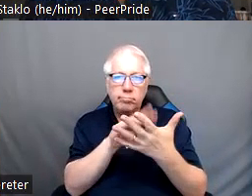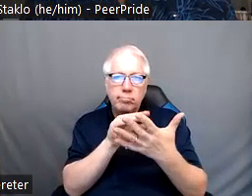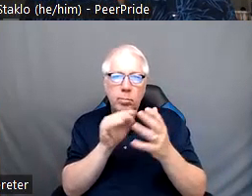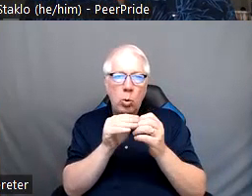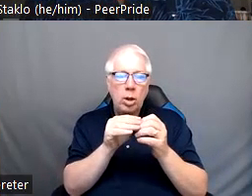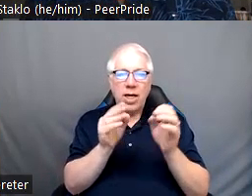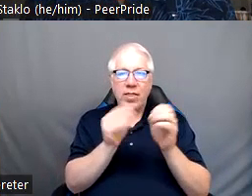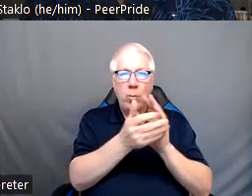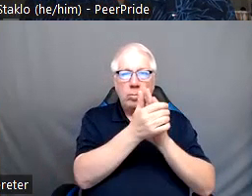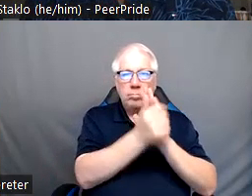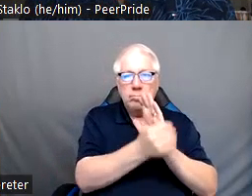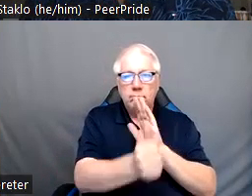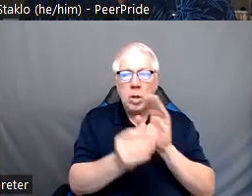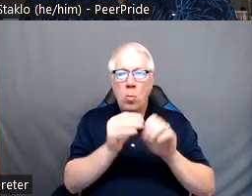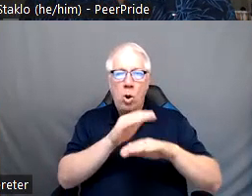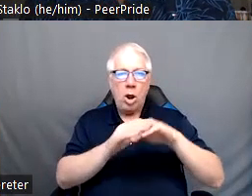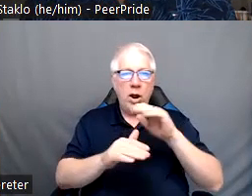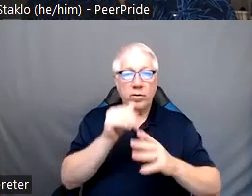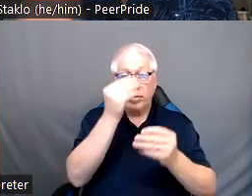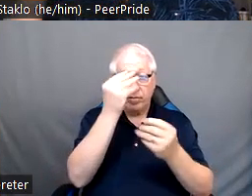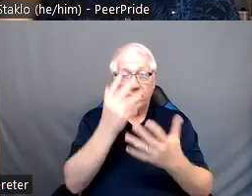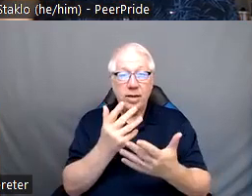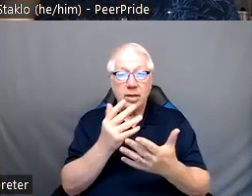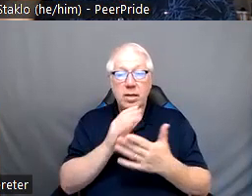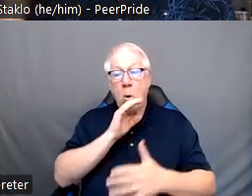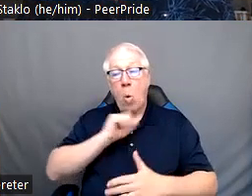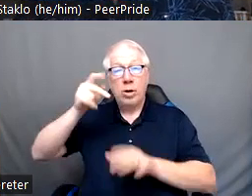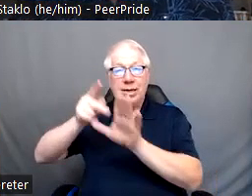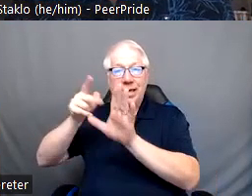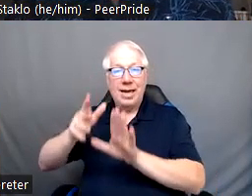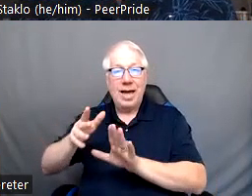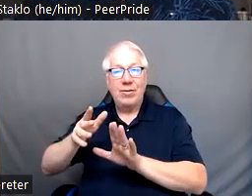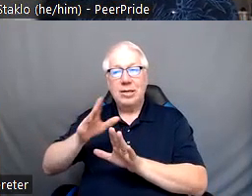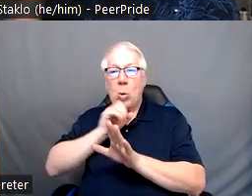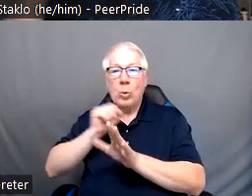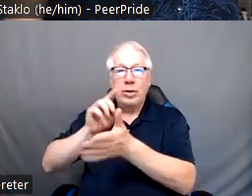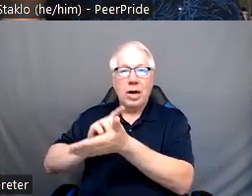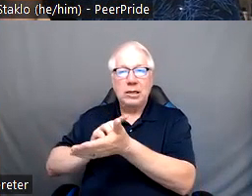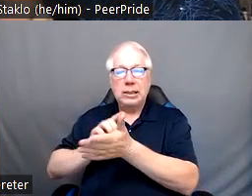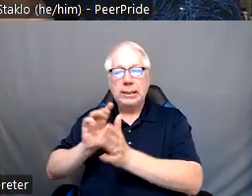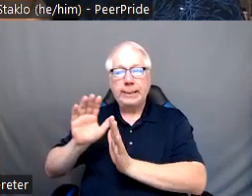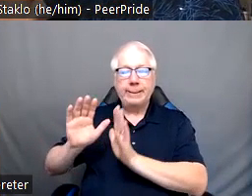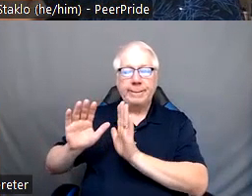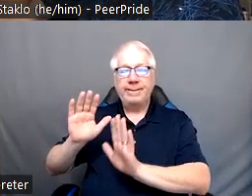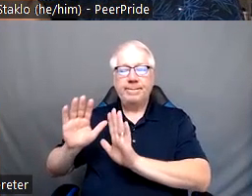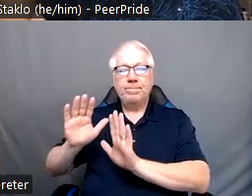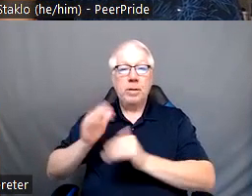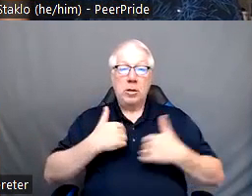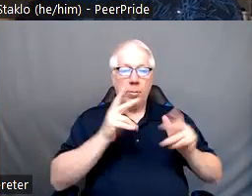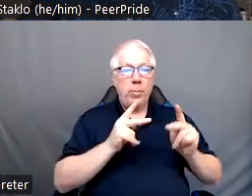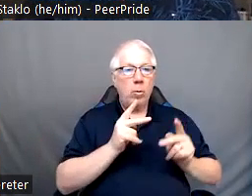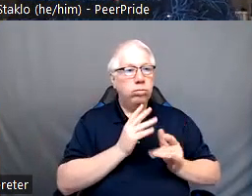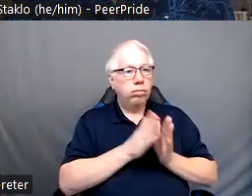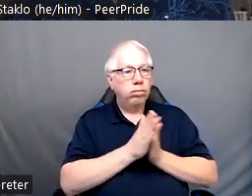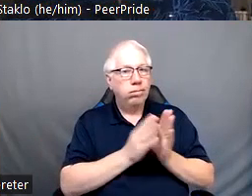and more familiar and comfortable with the material than a lot of the older psychiatrists and older doctors. So I hope that